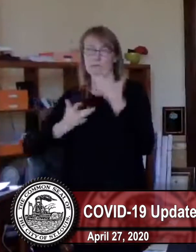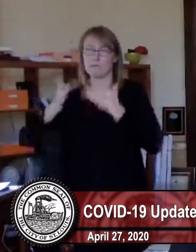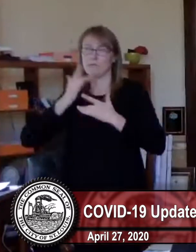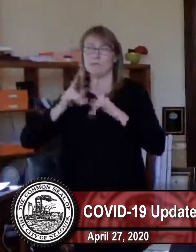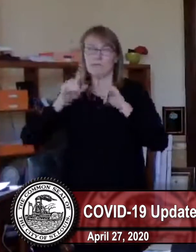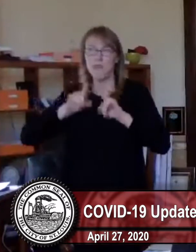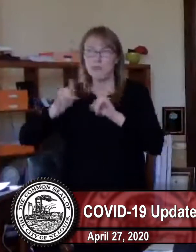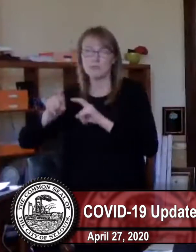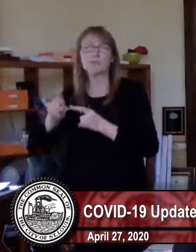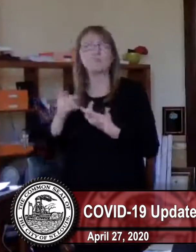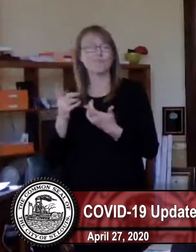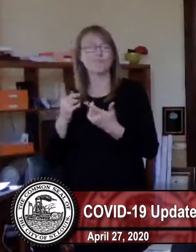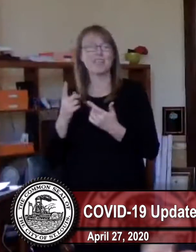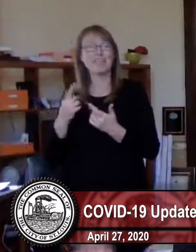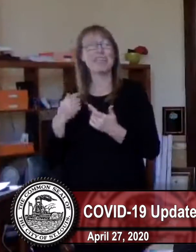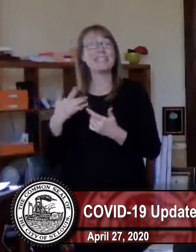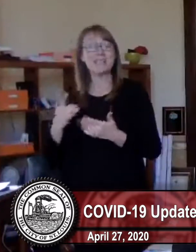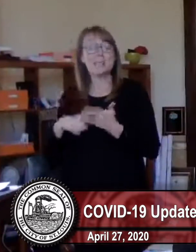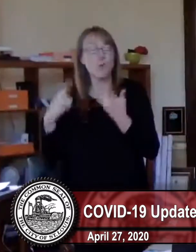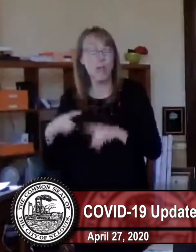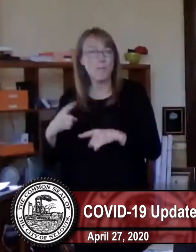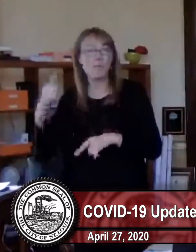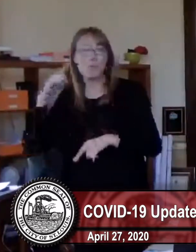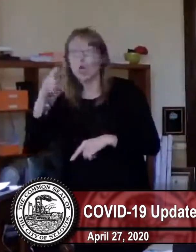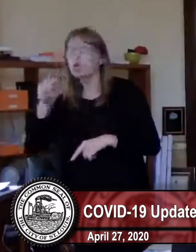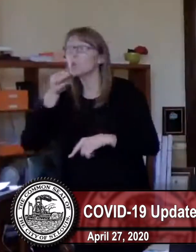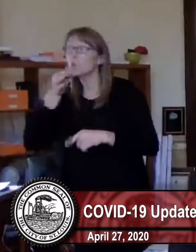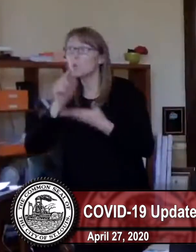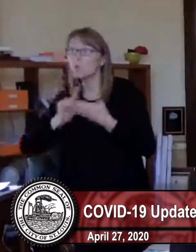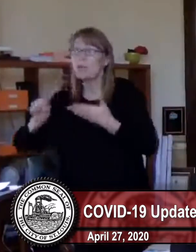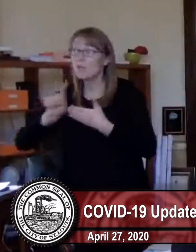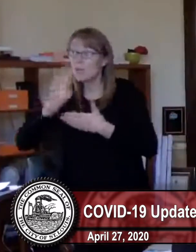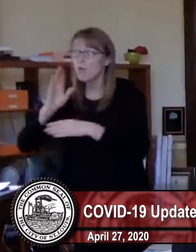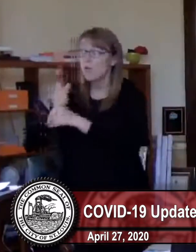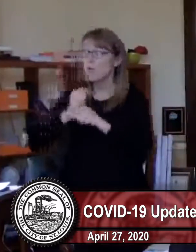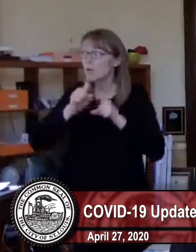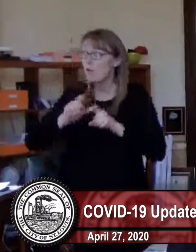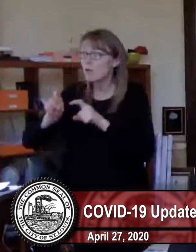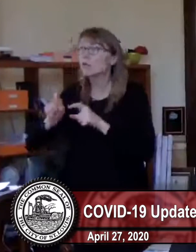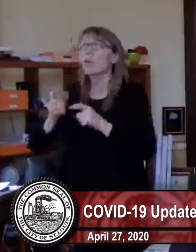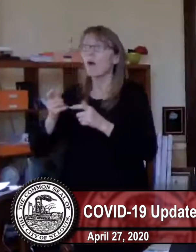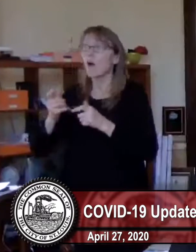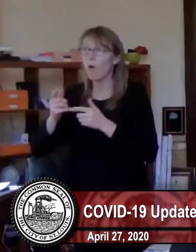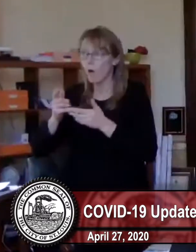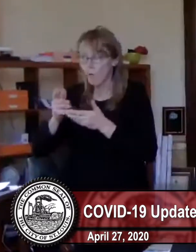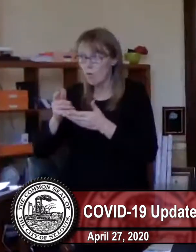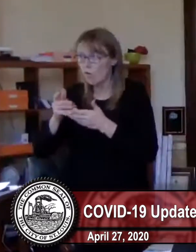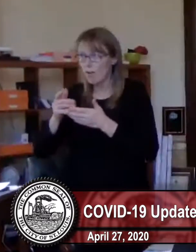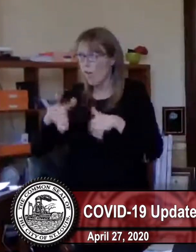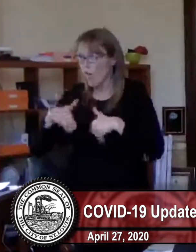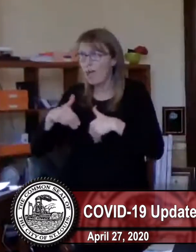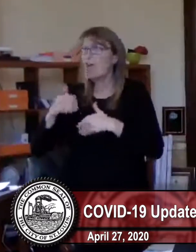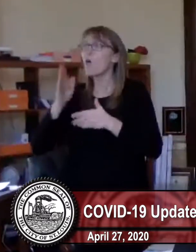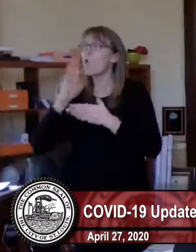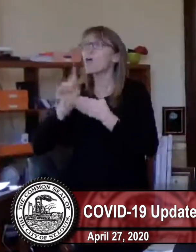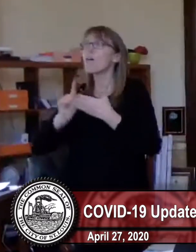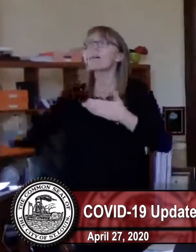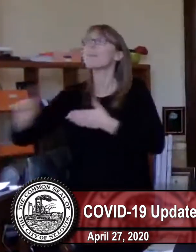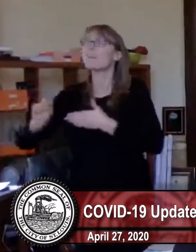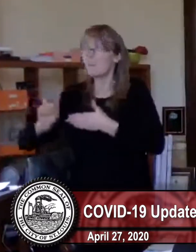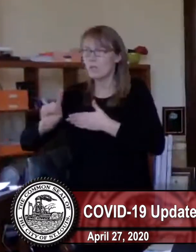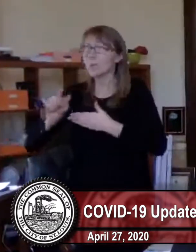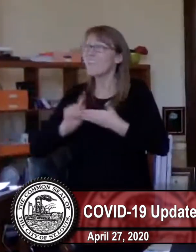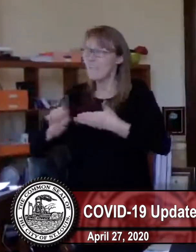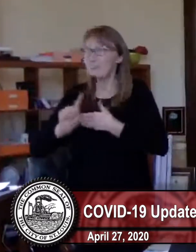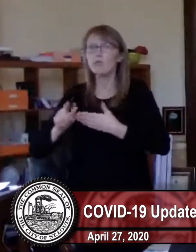in this week, and then they're going to come in next week, and now we hope they come in this week. When they do, I'll be sure to tell you. But nobody has